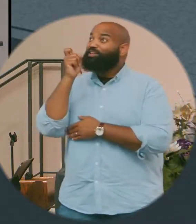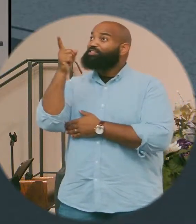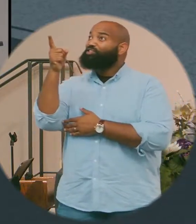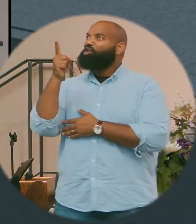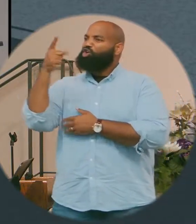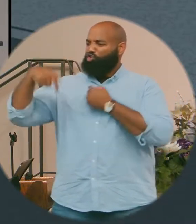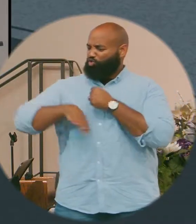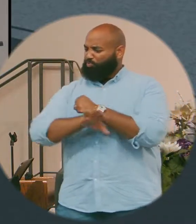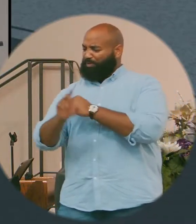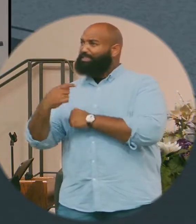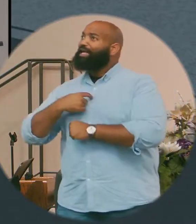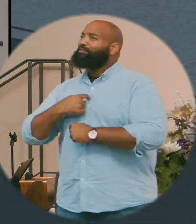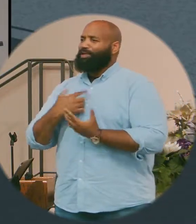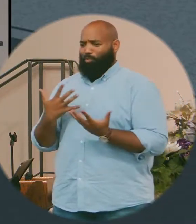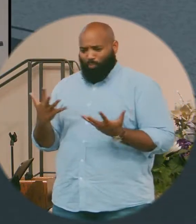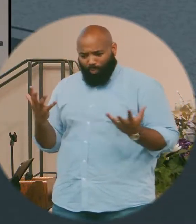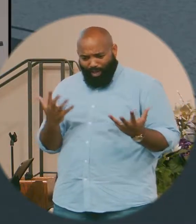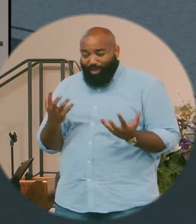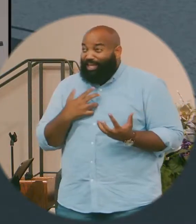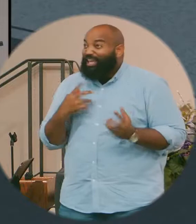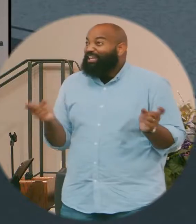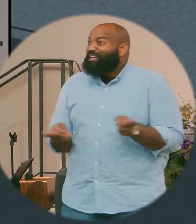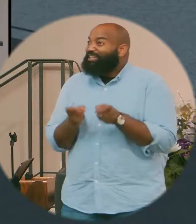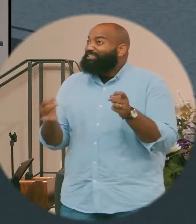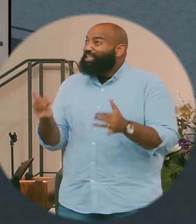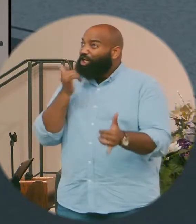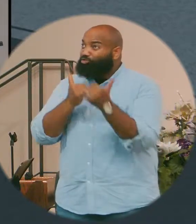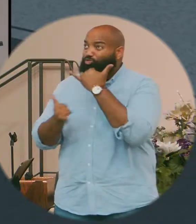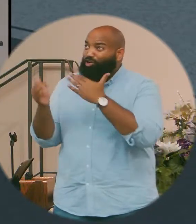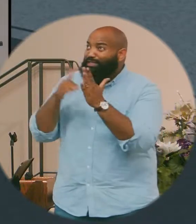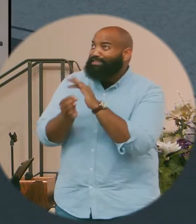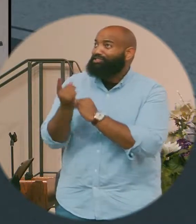me from the evil one, I'm sorrowful for how I hurt you.